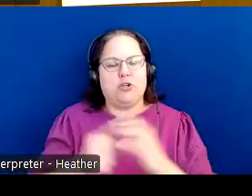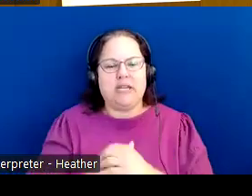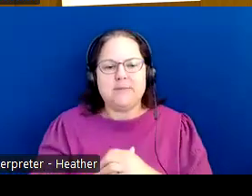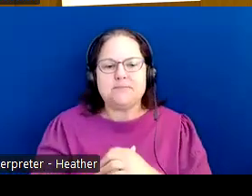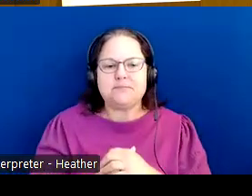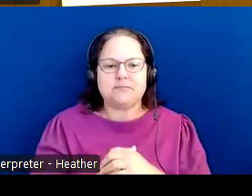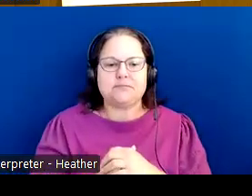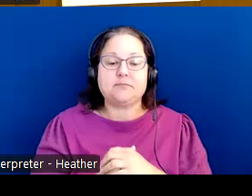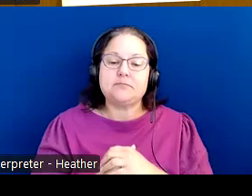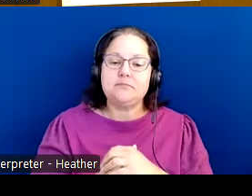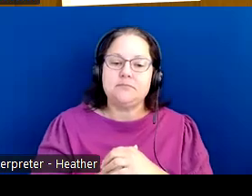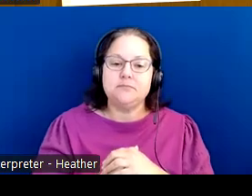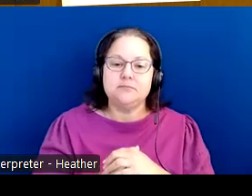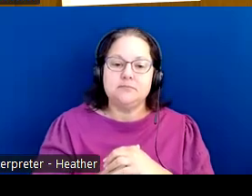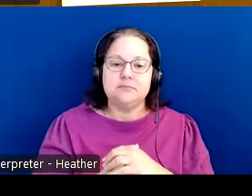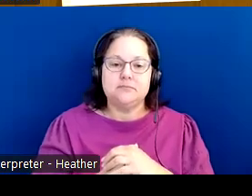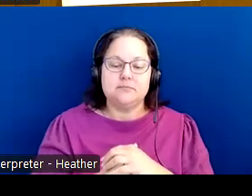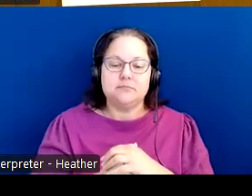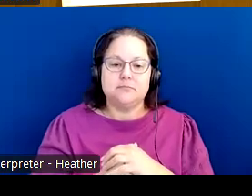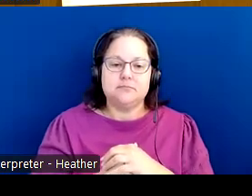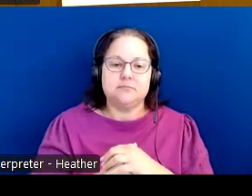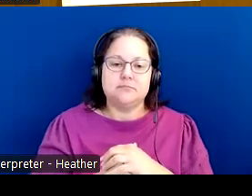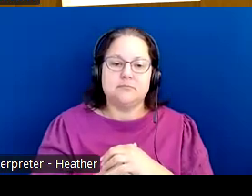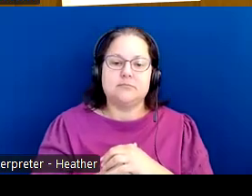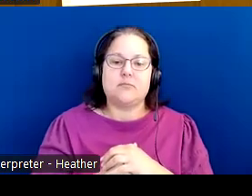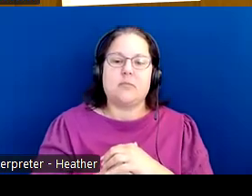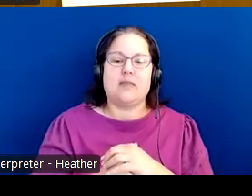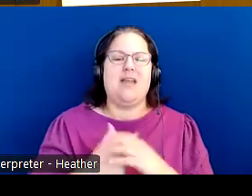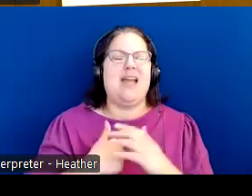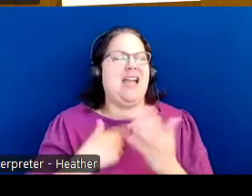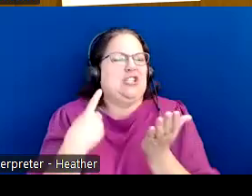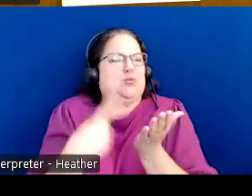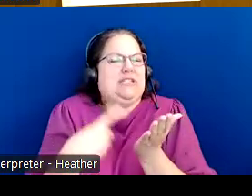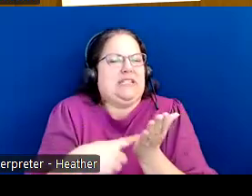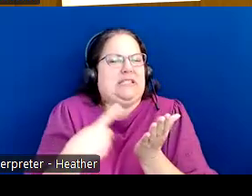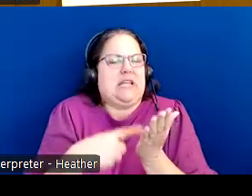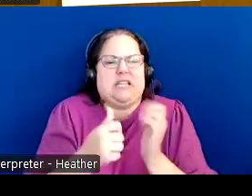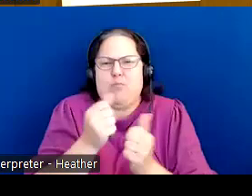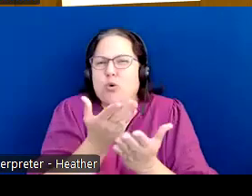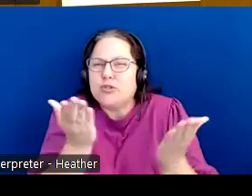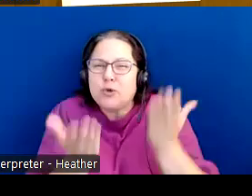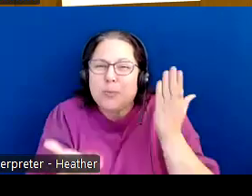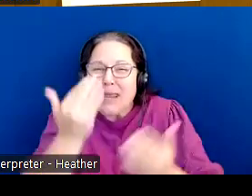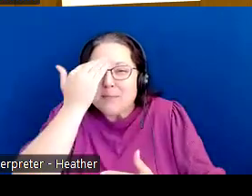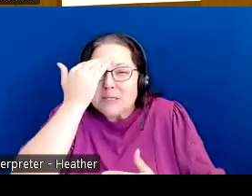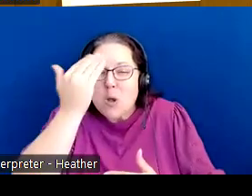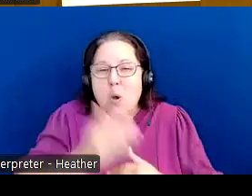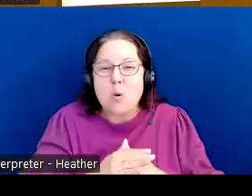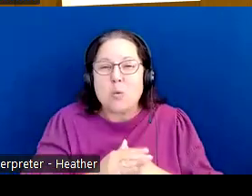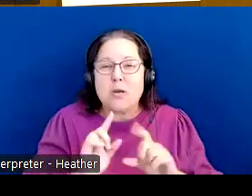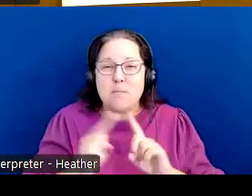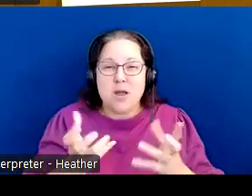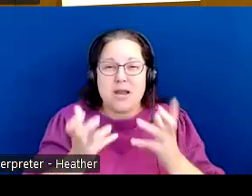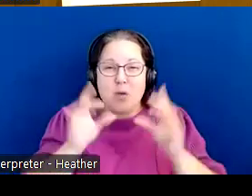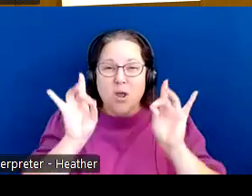So, I did that one. I wanted to just go over really quickly, most of you know this, but wanted to